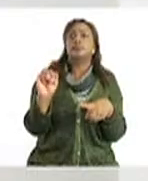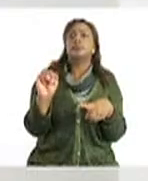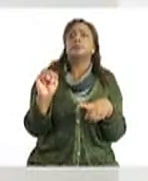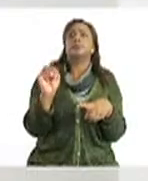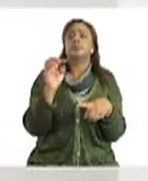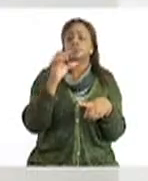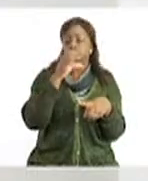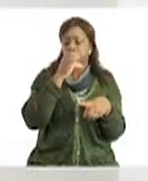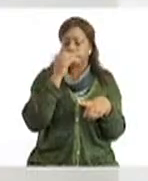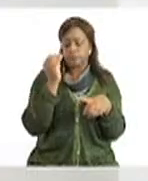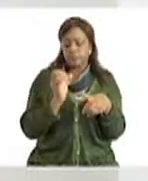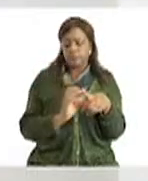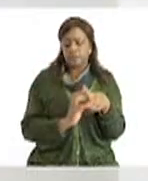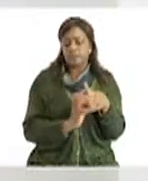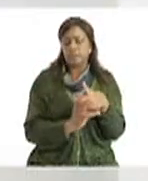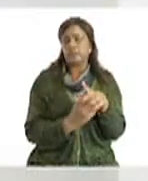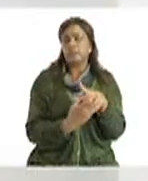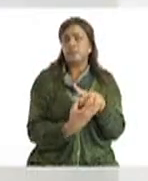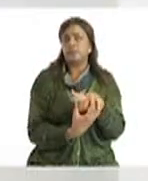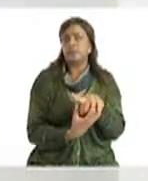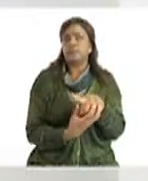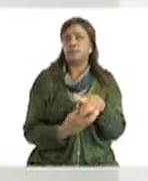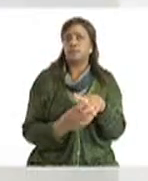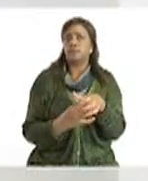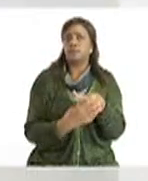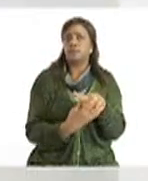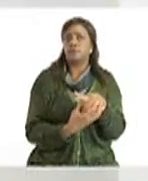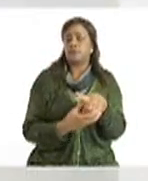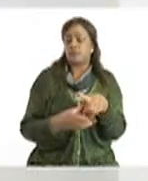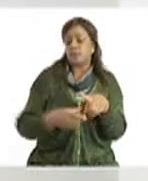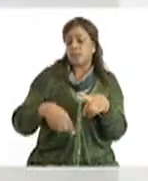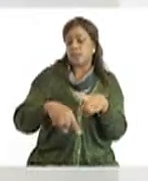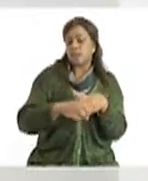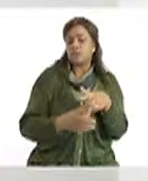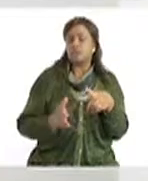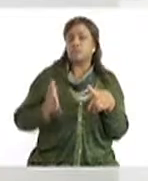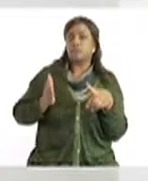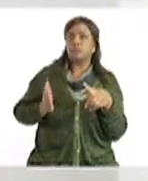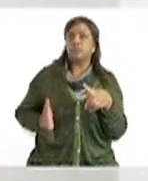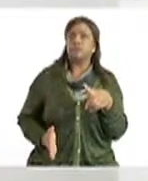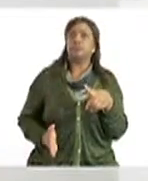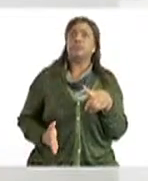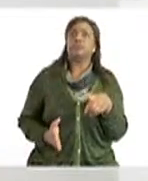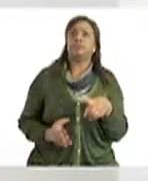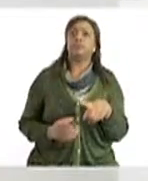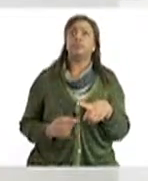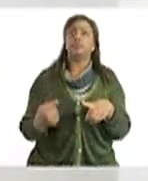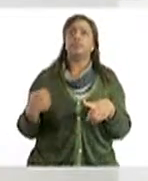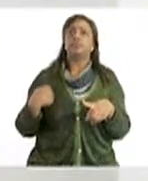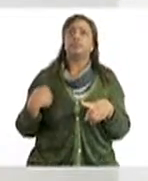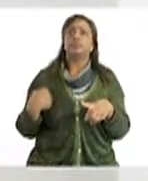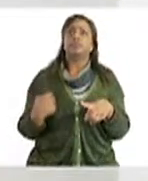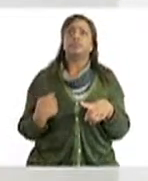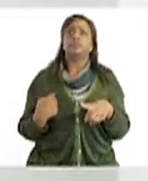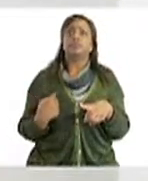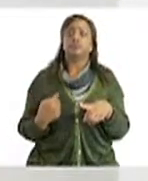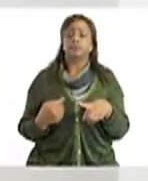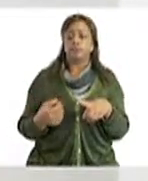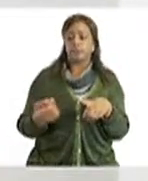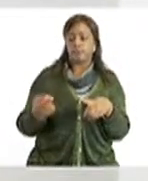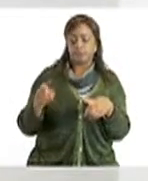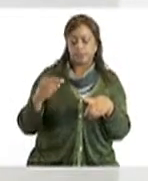Now, the scrotum is part of the external organs that hangs outside the man's body. But inside